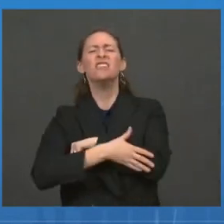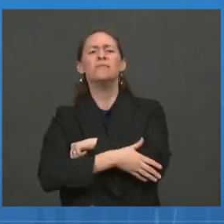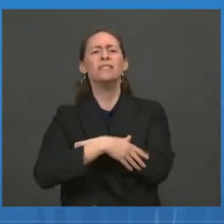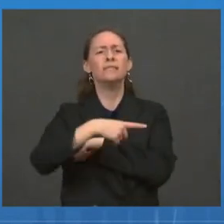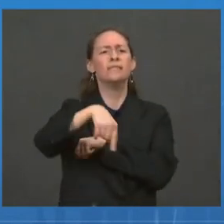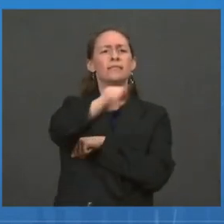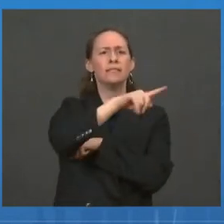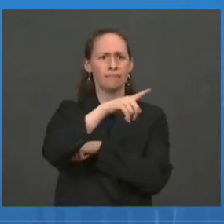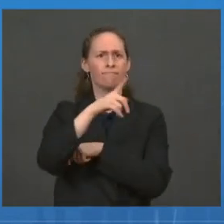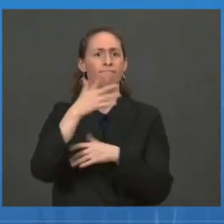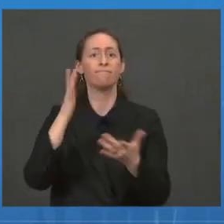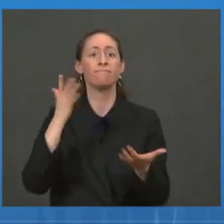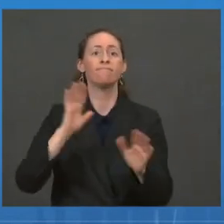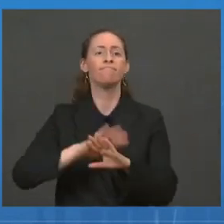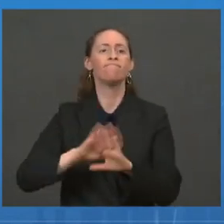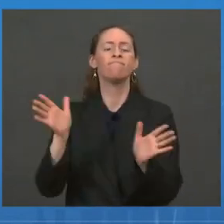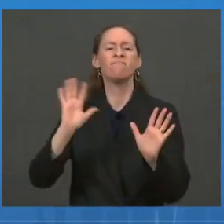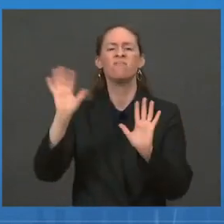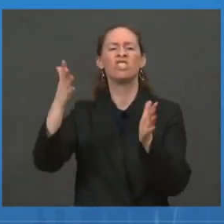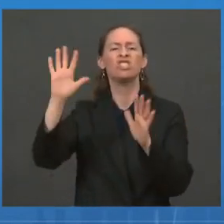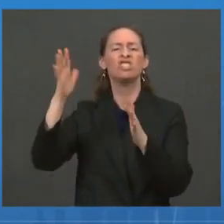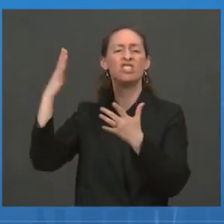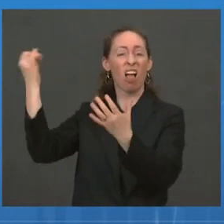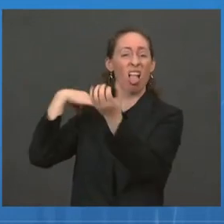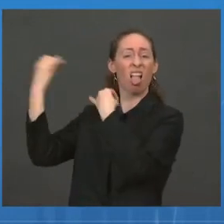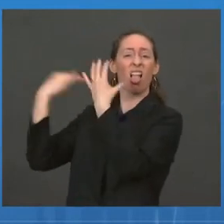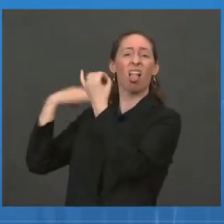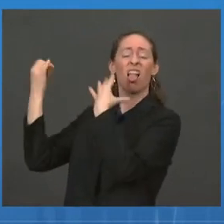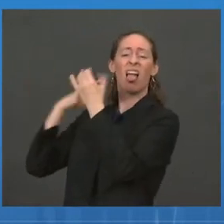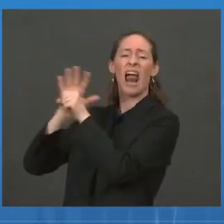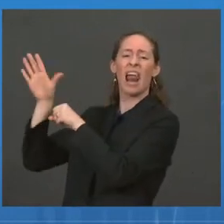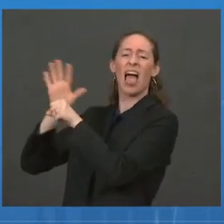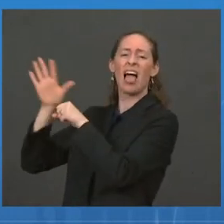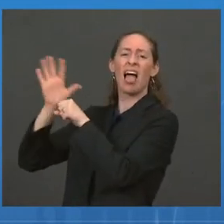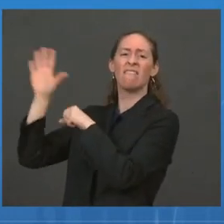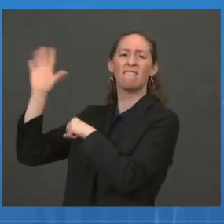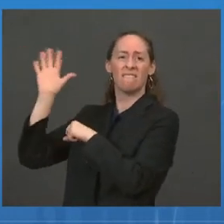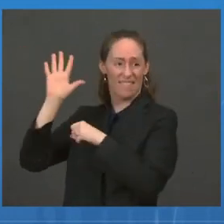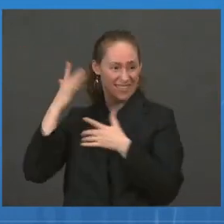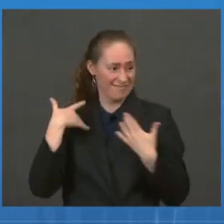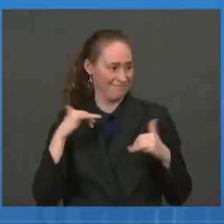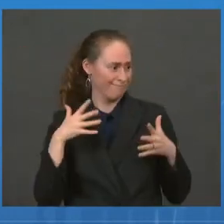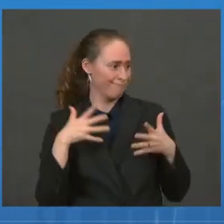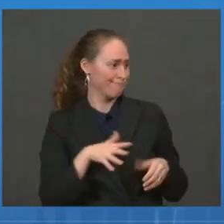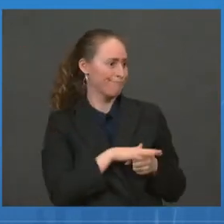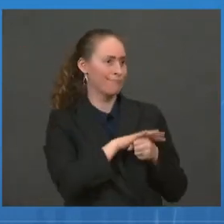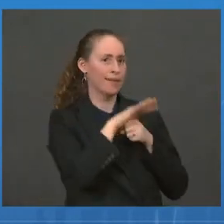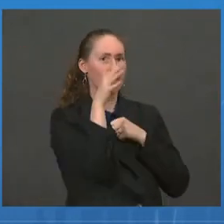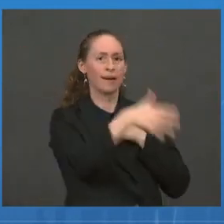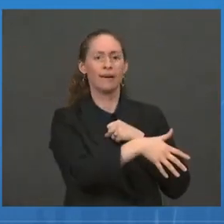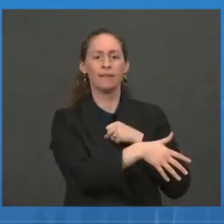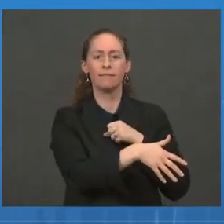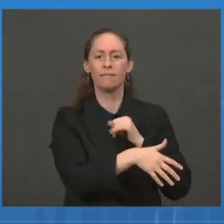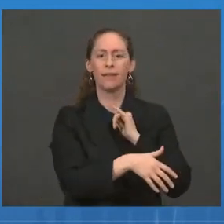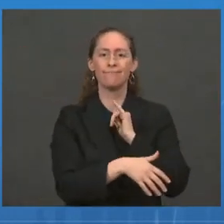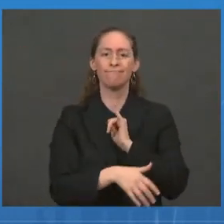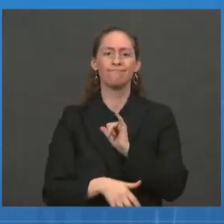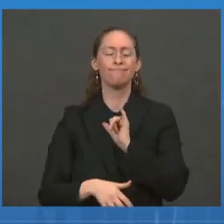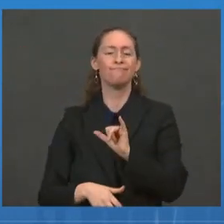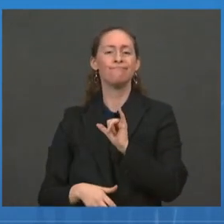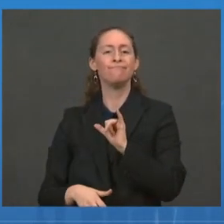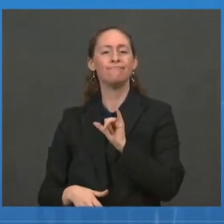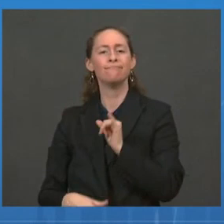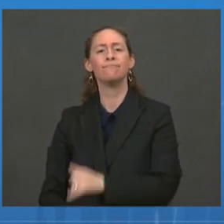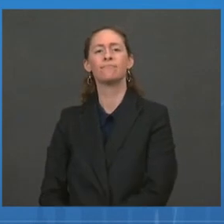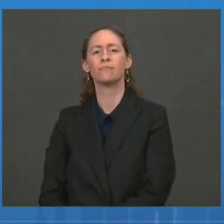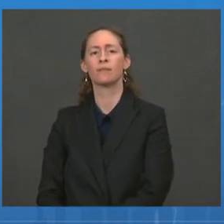utilize it so again enough is a tough word are we doing a lot we are doing an awful lot thanks to you jeff